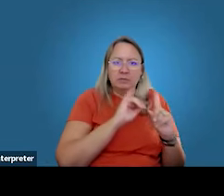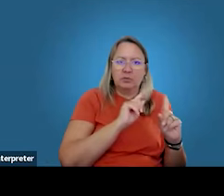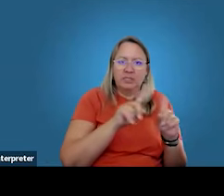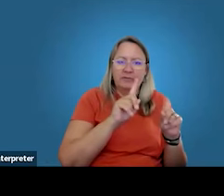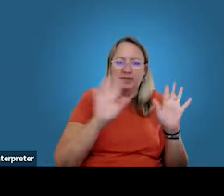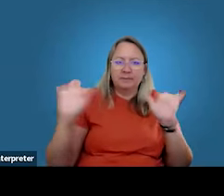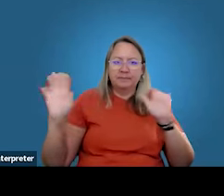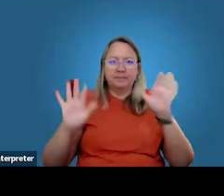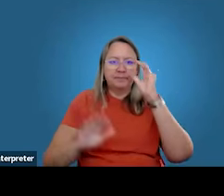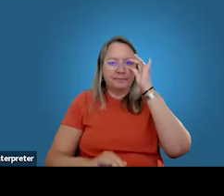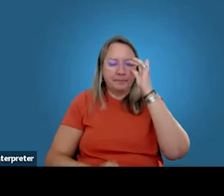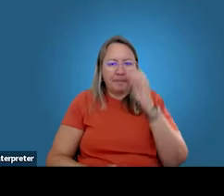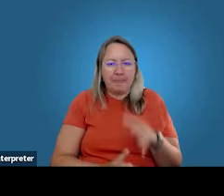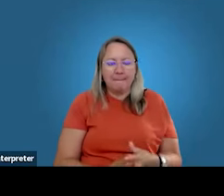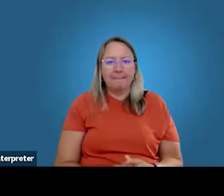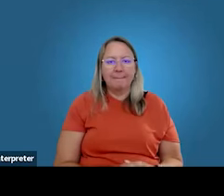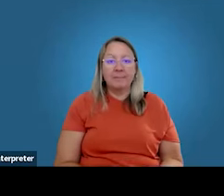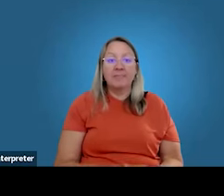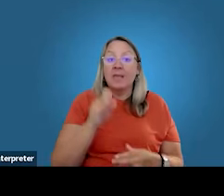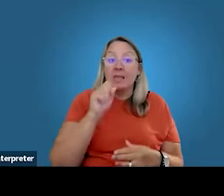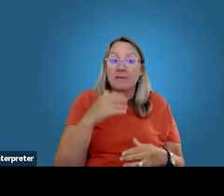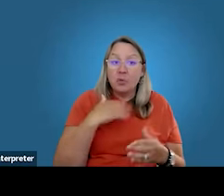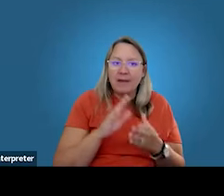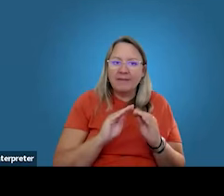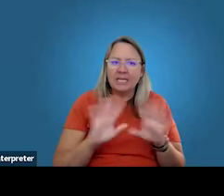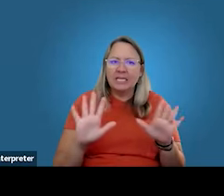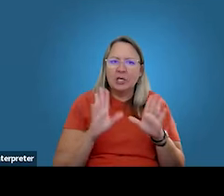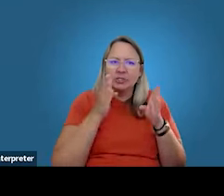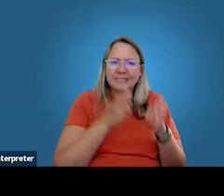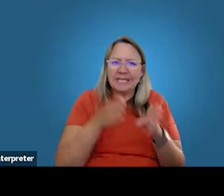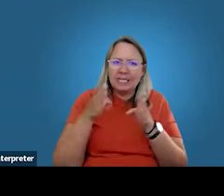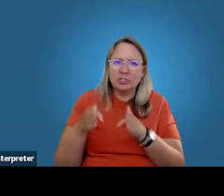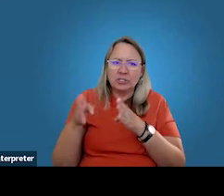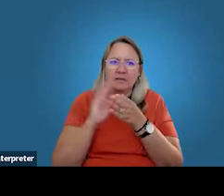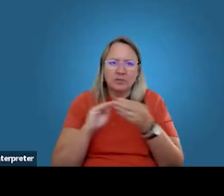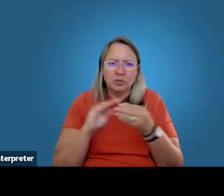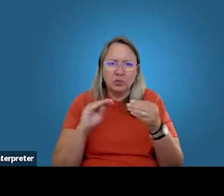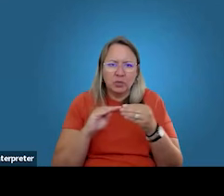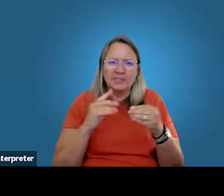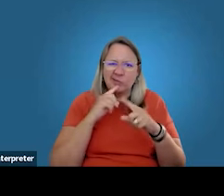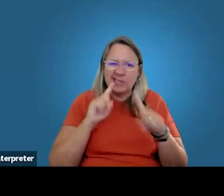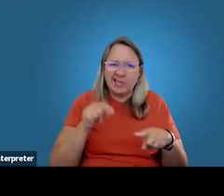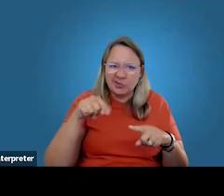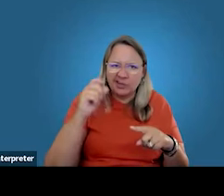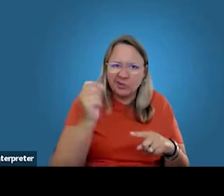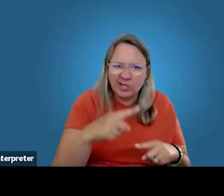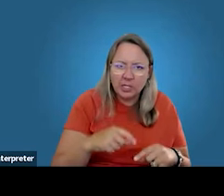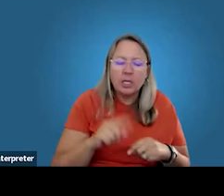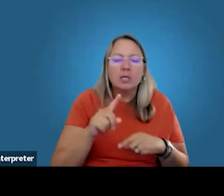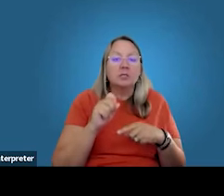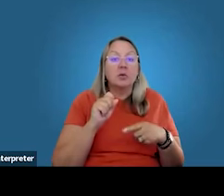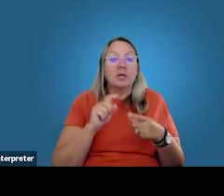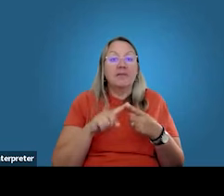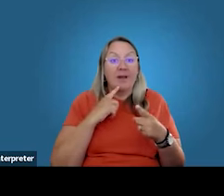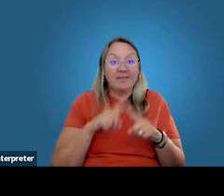same campaign? If you have clear stages of the story of the campaign, yes. And if they're appearing in different